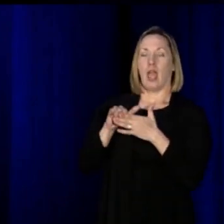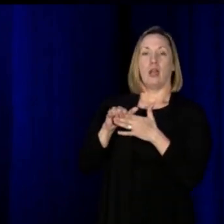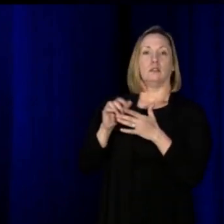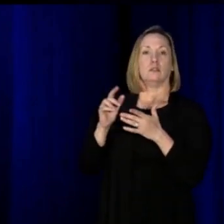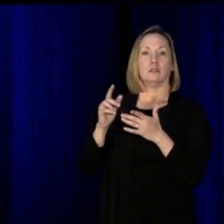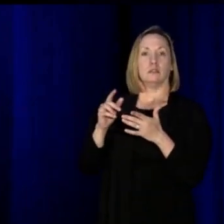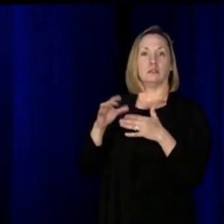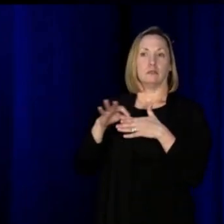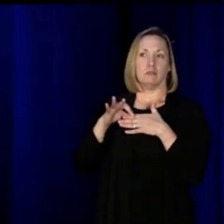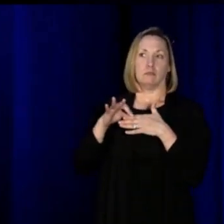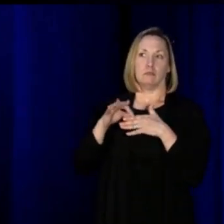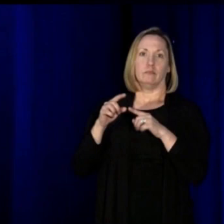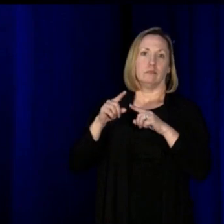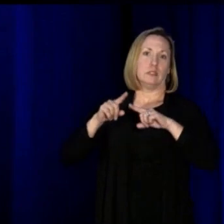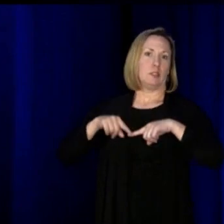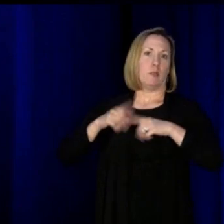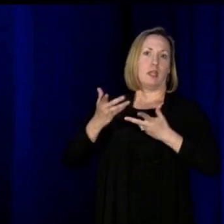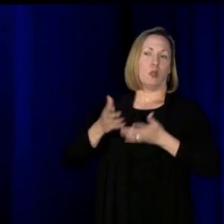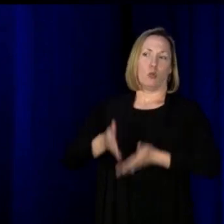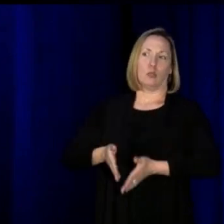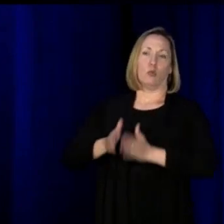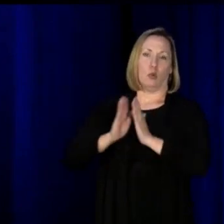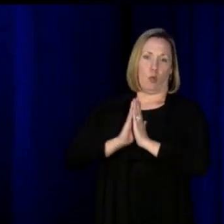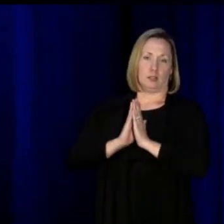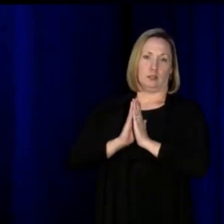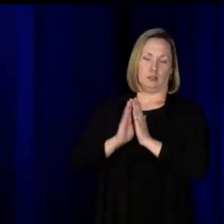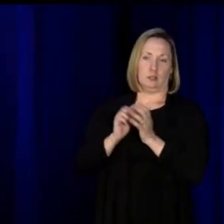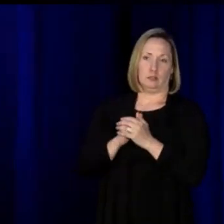information based on the requests that our users are sending.